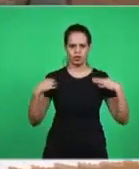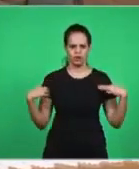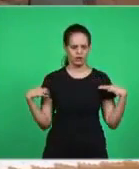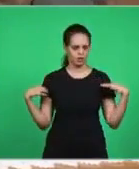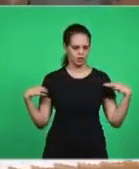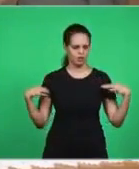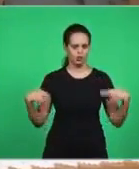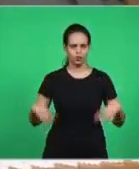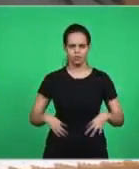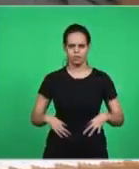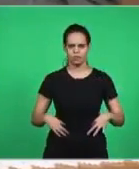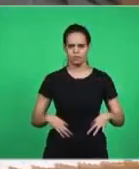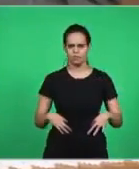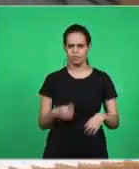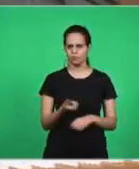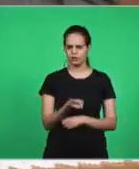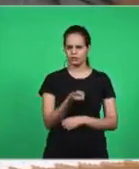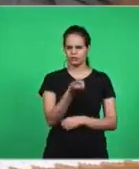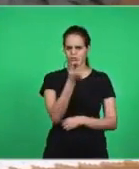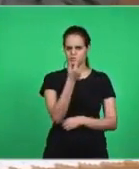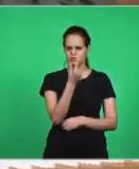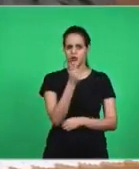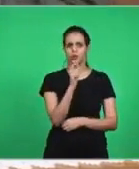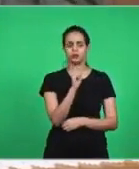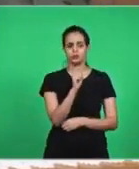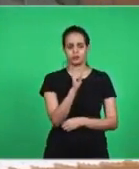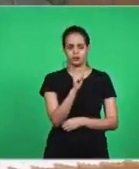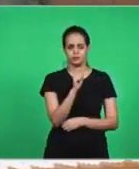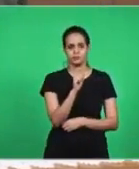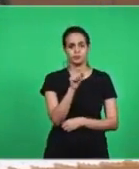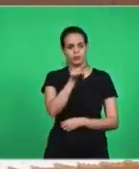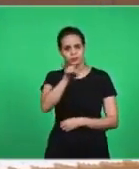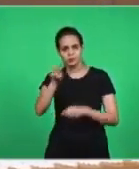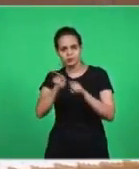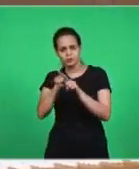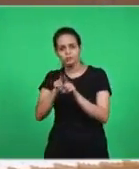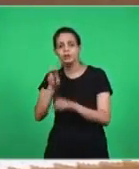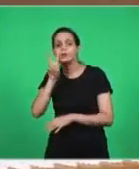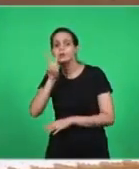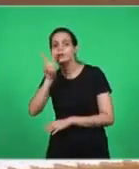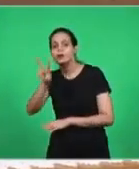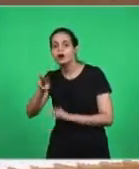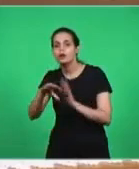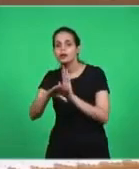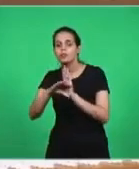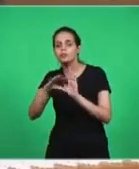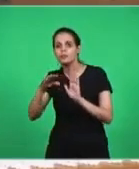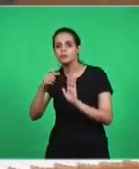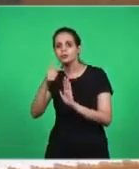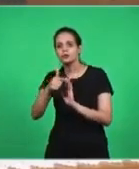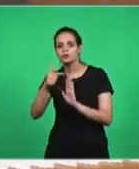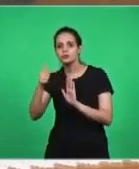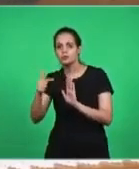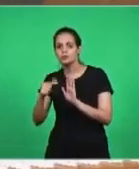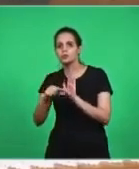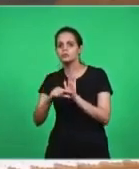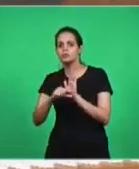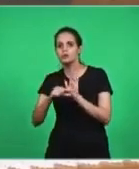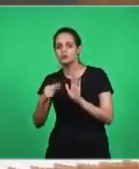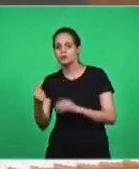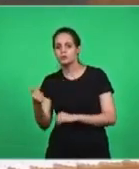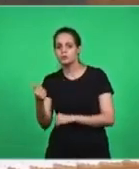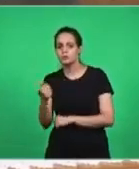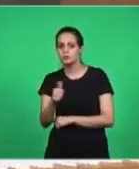here, I'd like to highlight this topic on chapter 22, verse 11, which is related